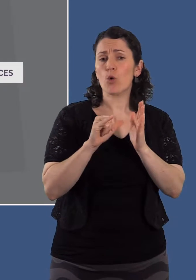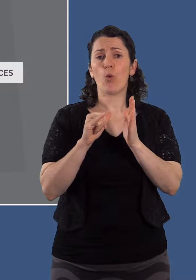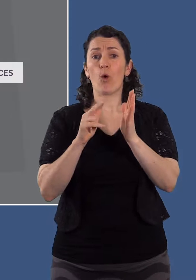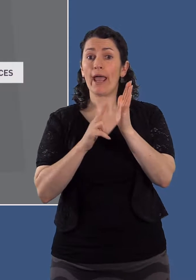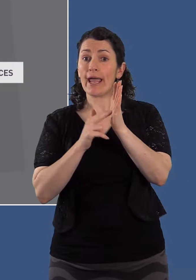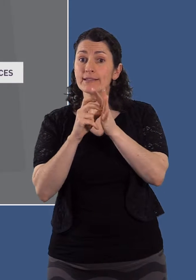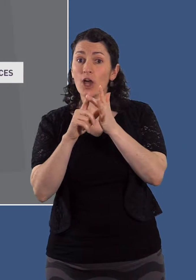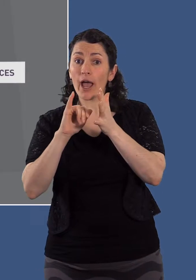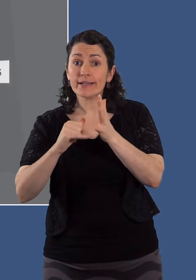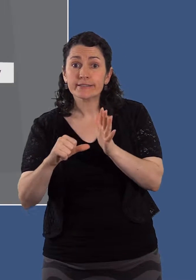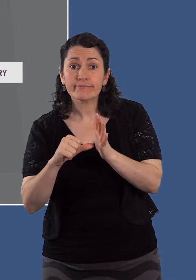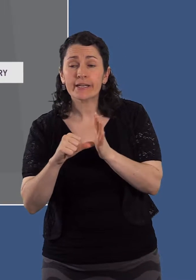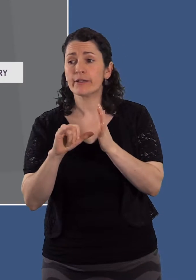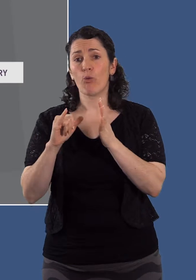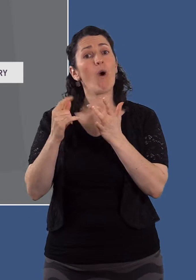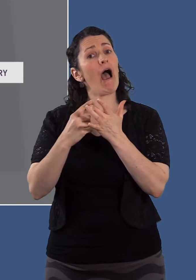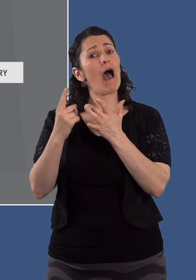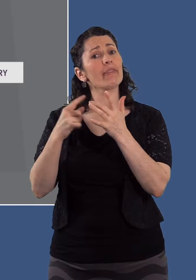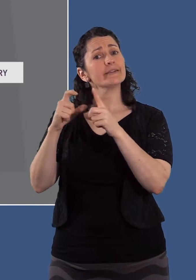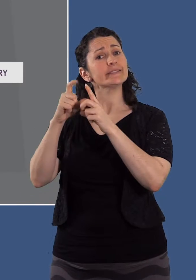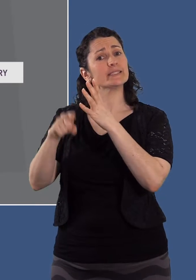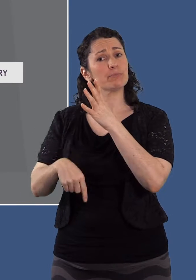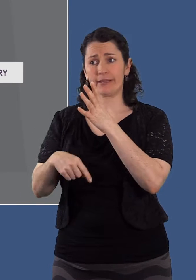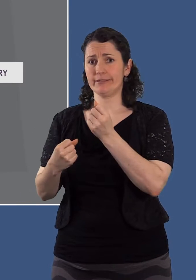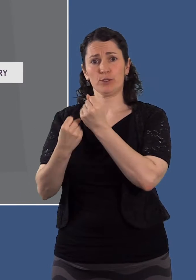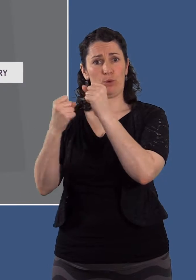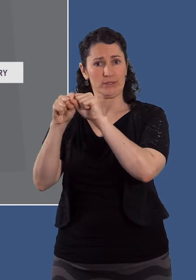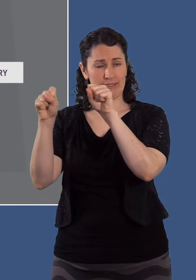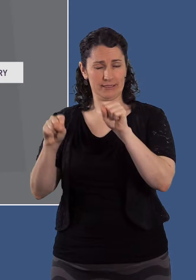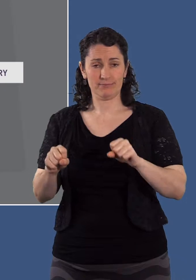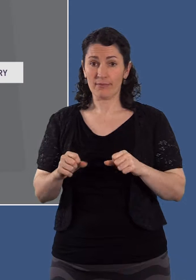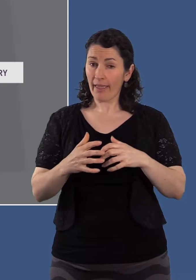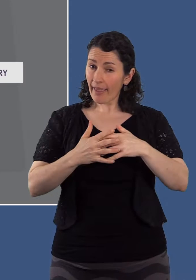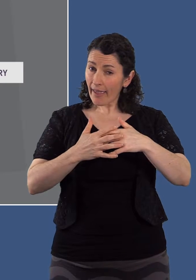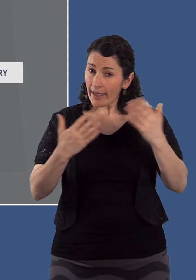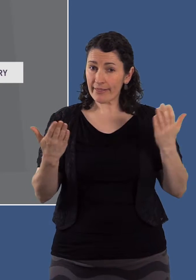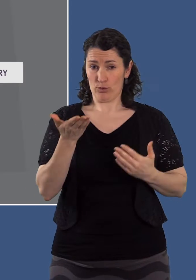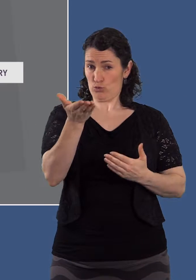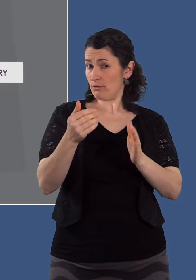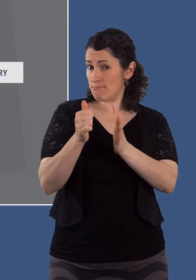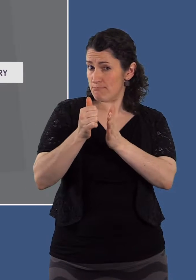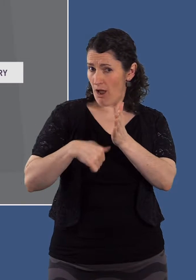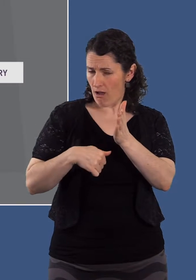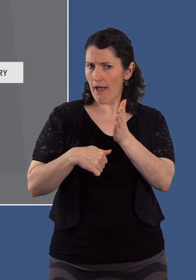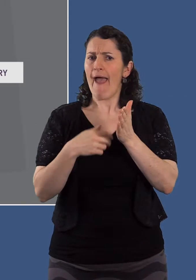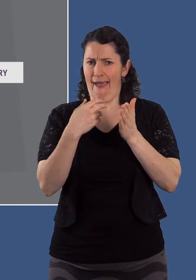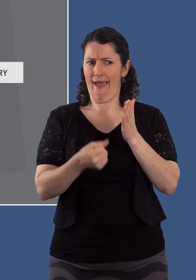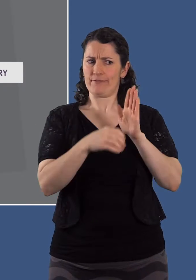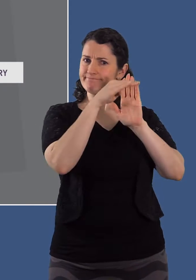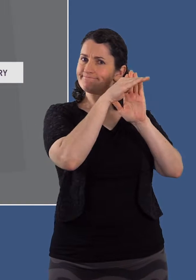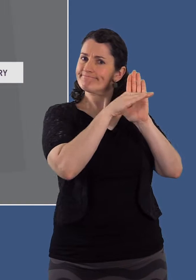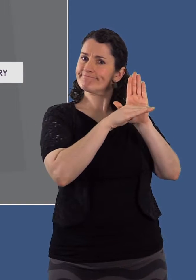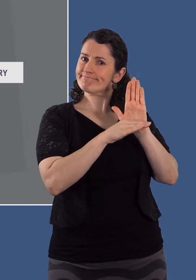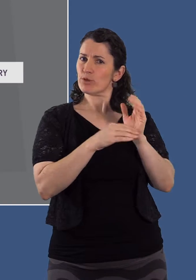the NDIS or your state or territory's disability support system. Any product or service bought for personal use is covered